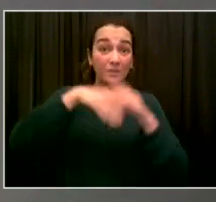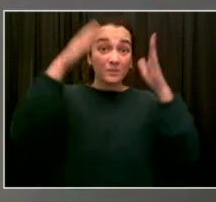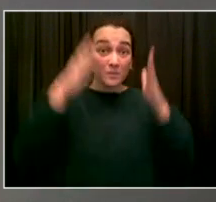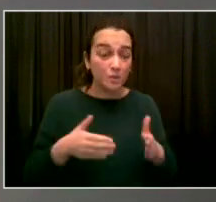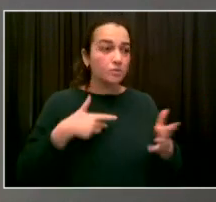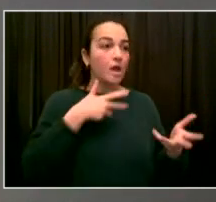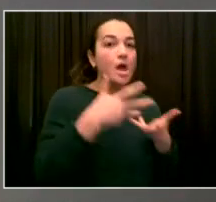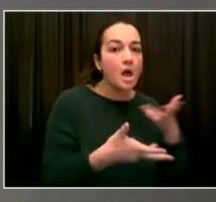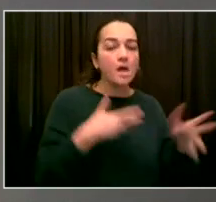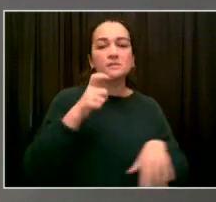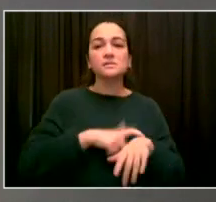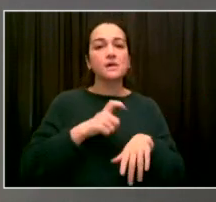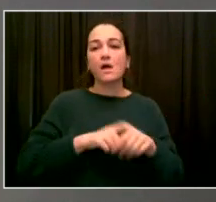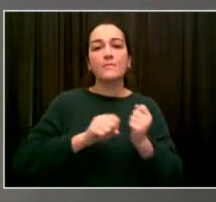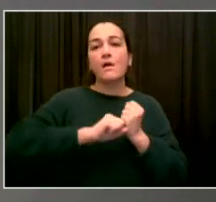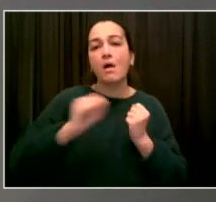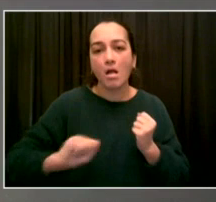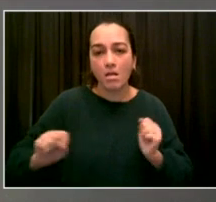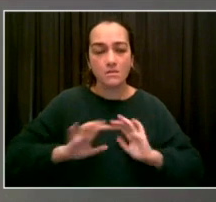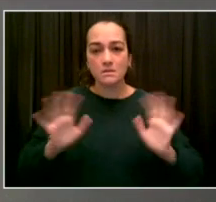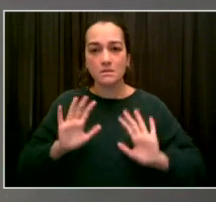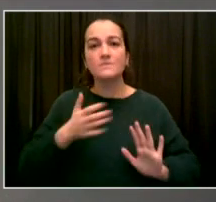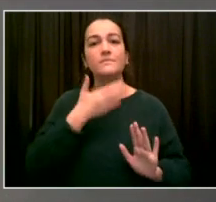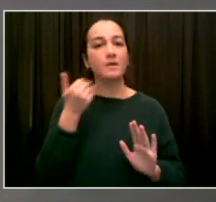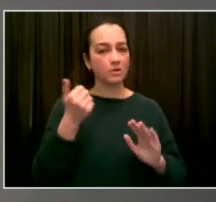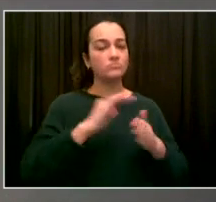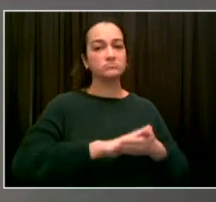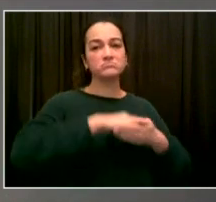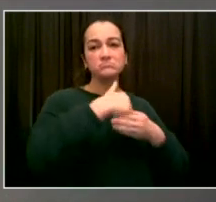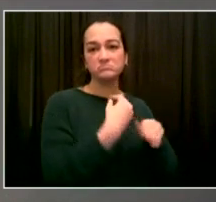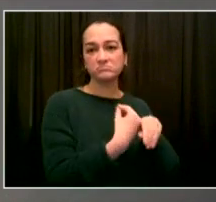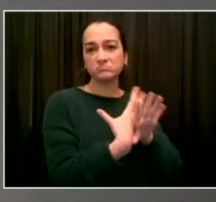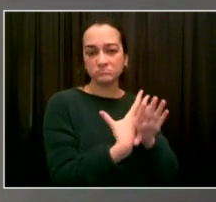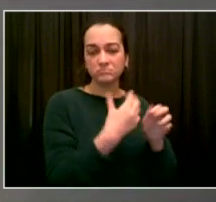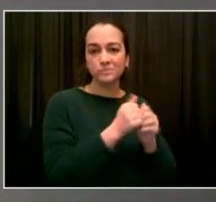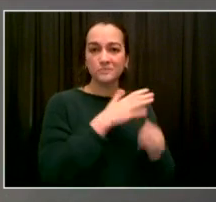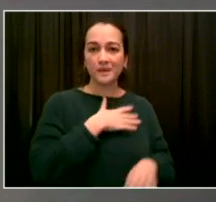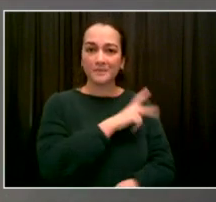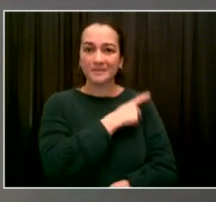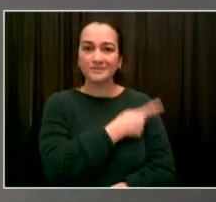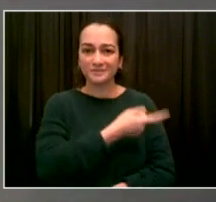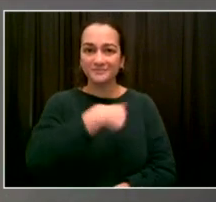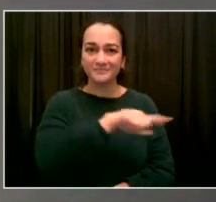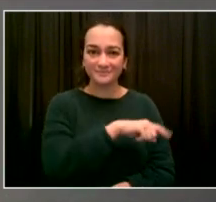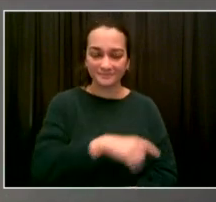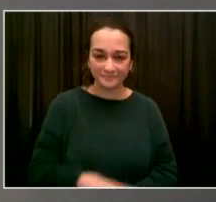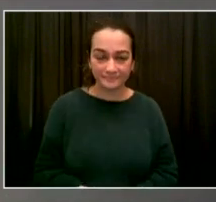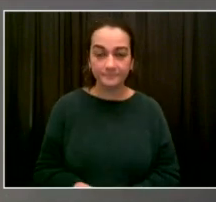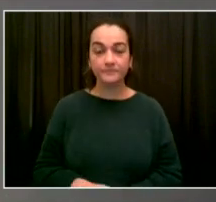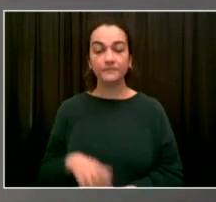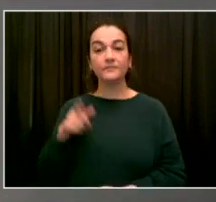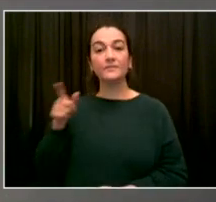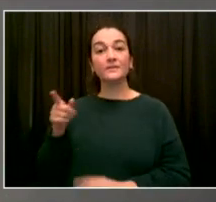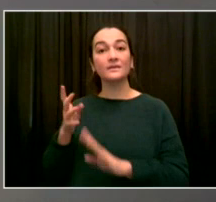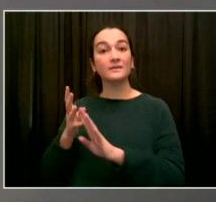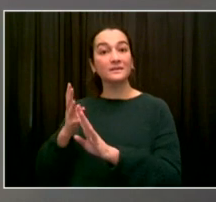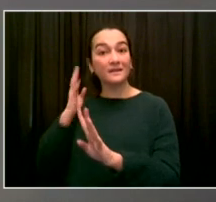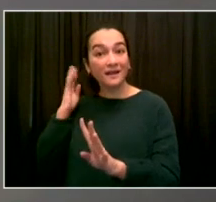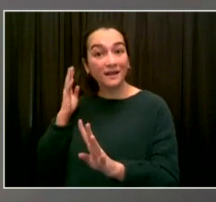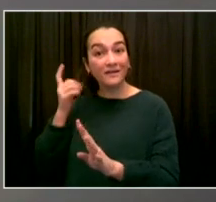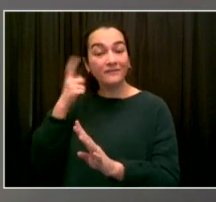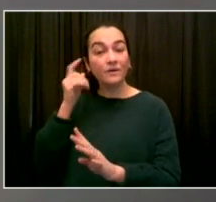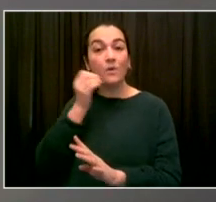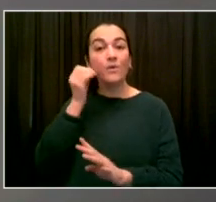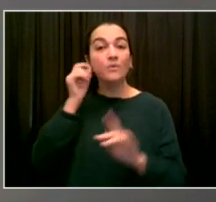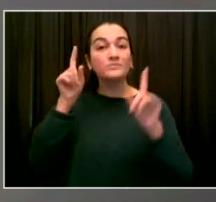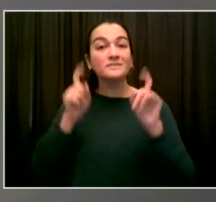also keep our lines short. So we have plenty of testing capacity now in terms of our labs,